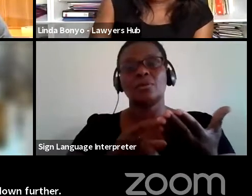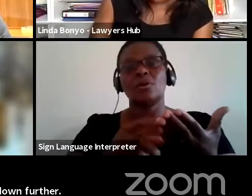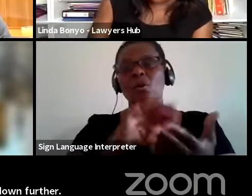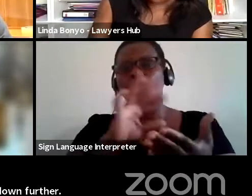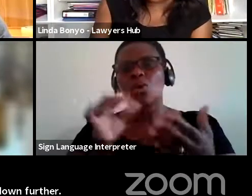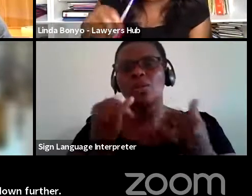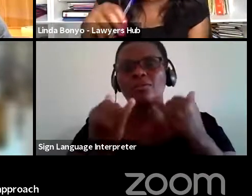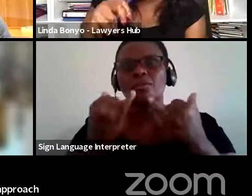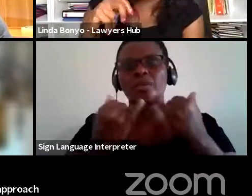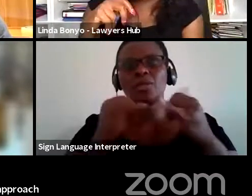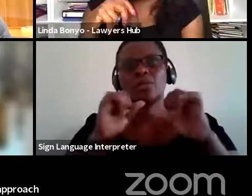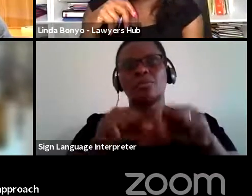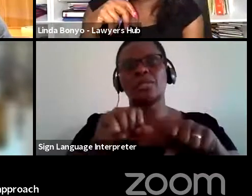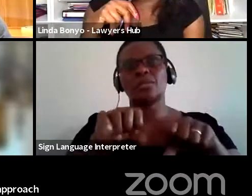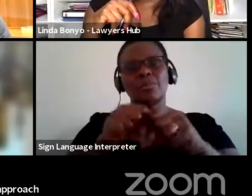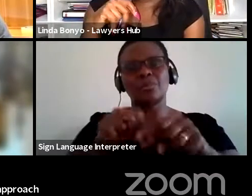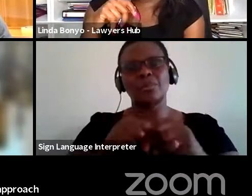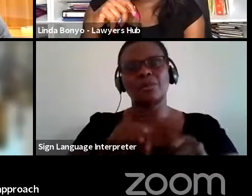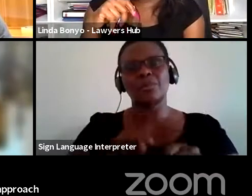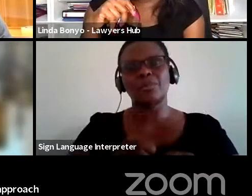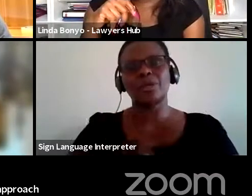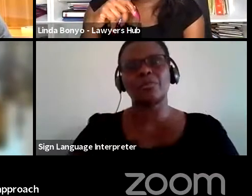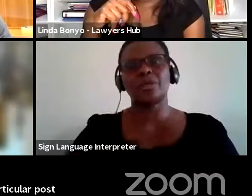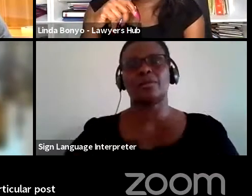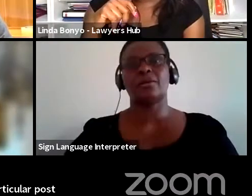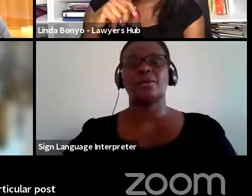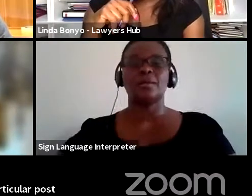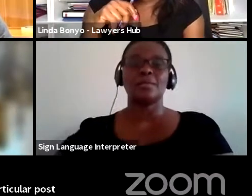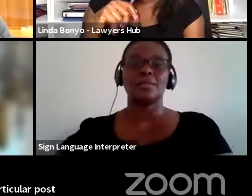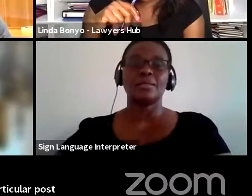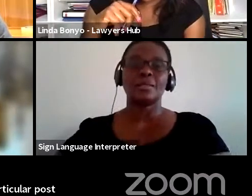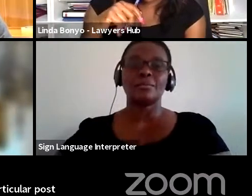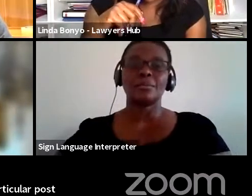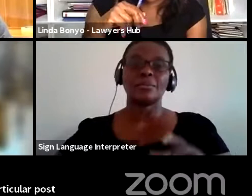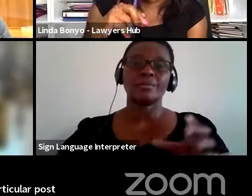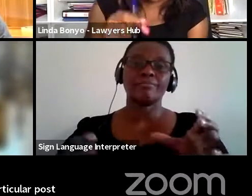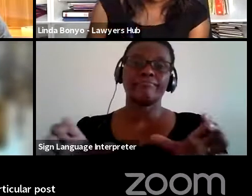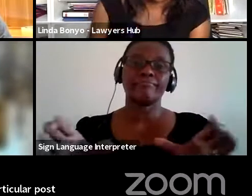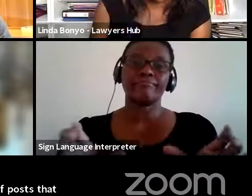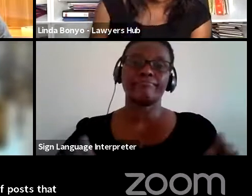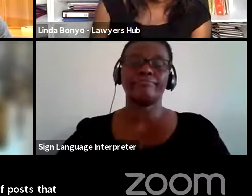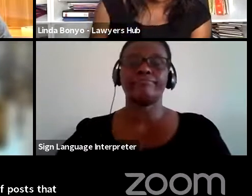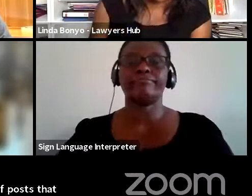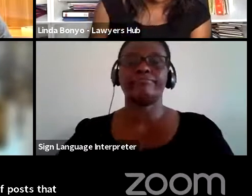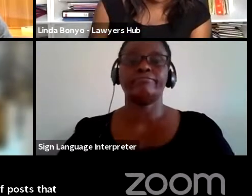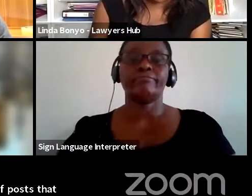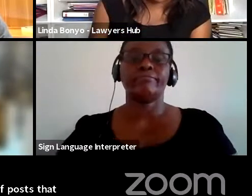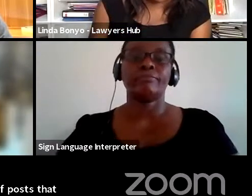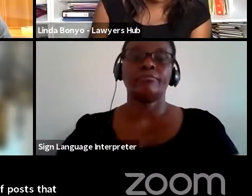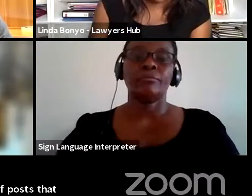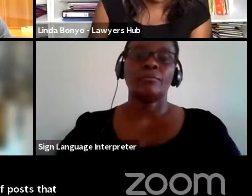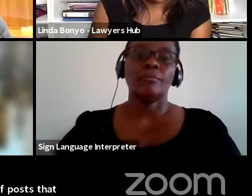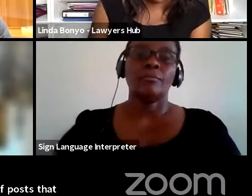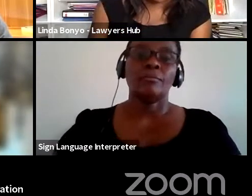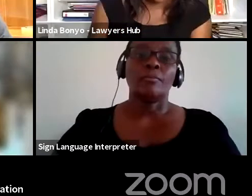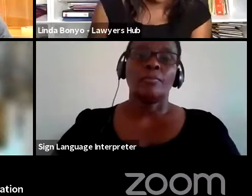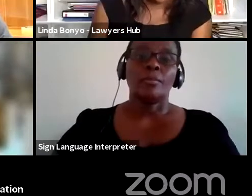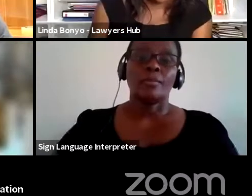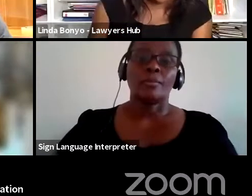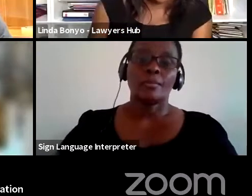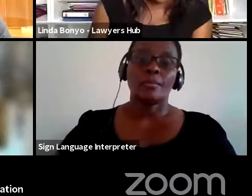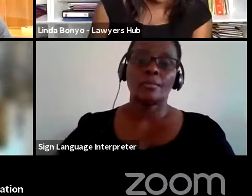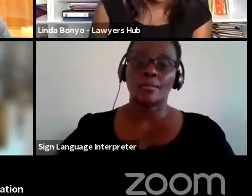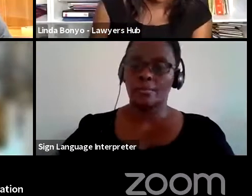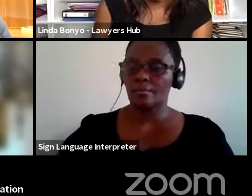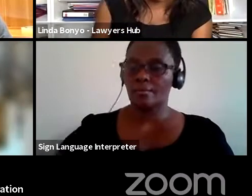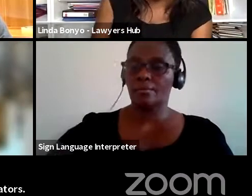viewership of a particular post, and the number of thematic classifications of posts that have been flagged by content moderators. It